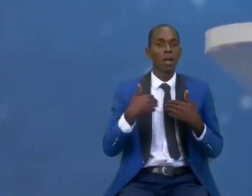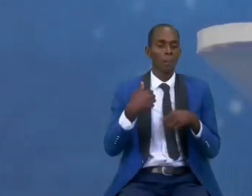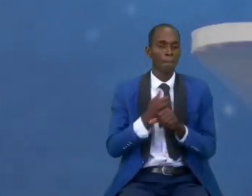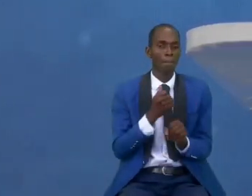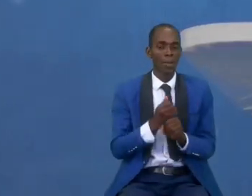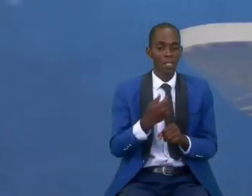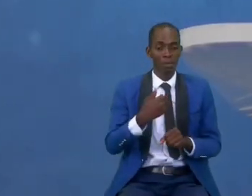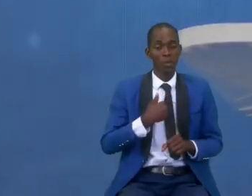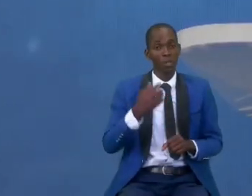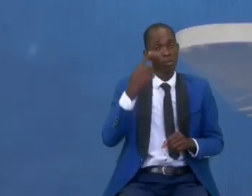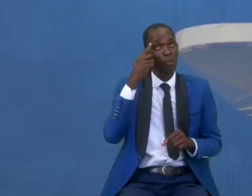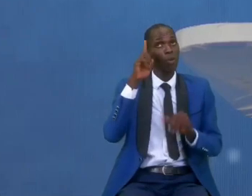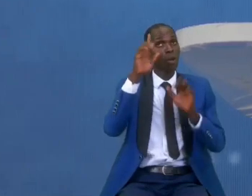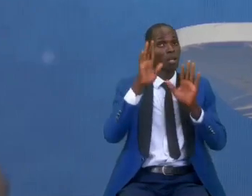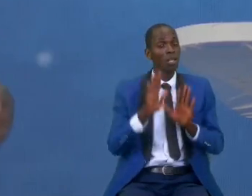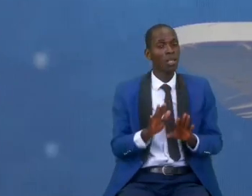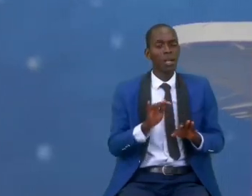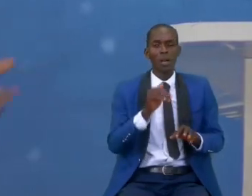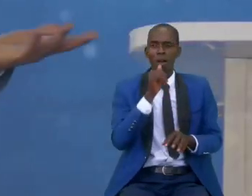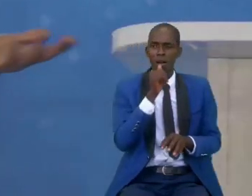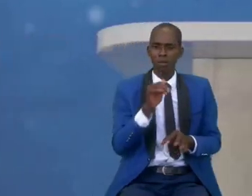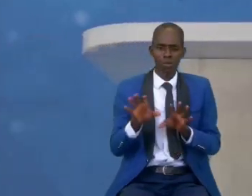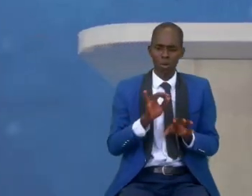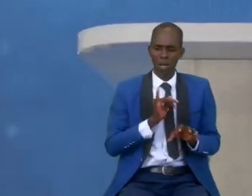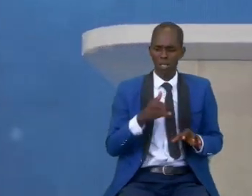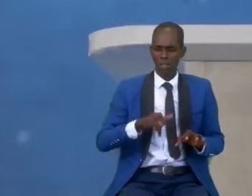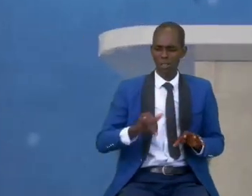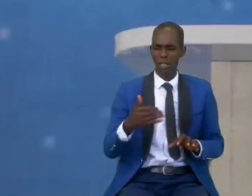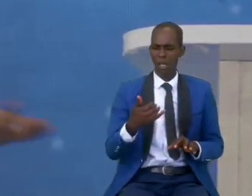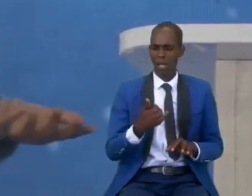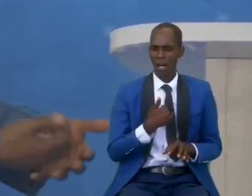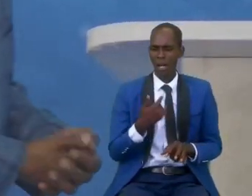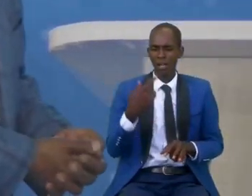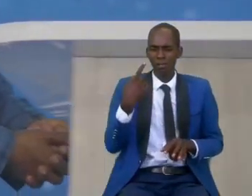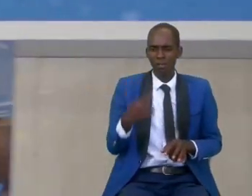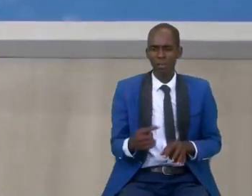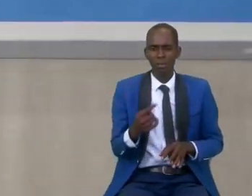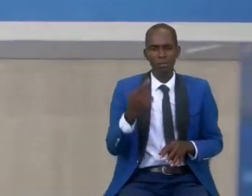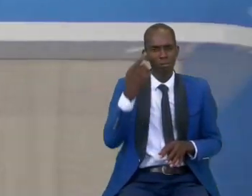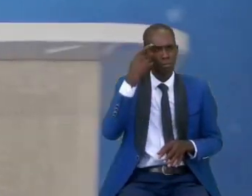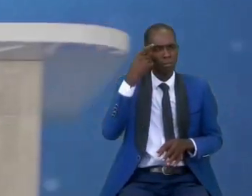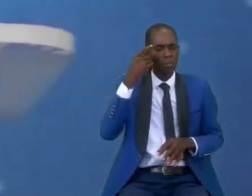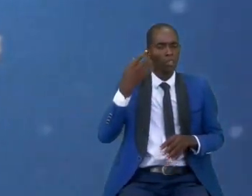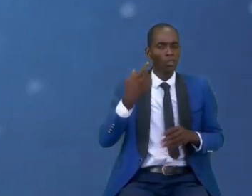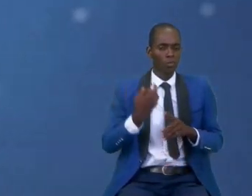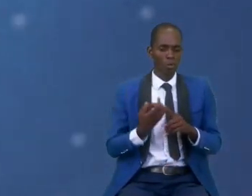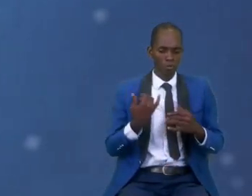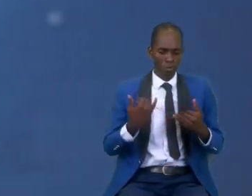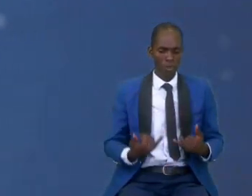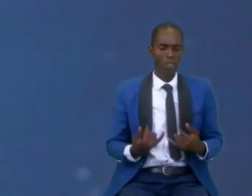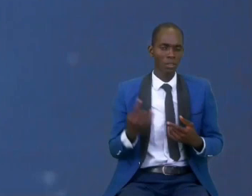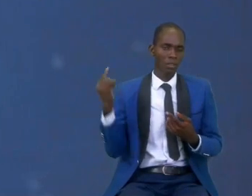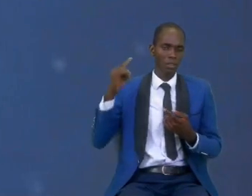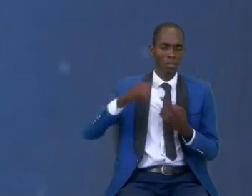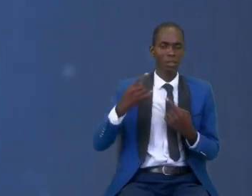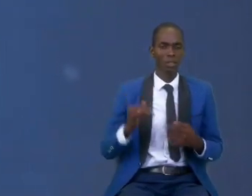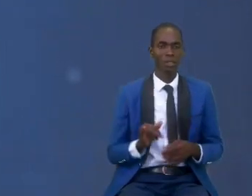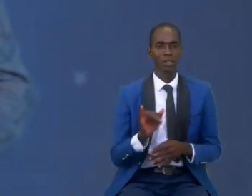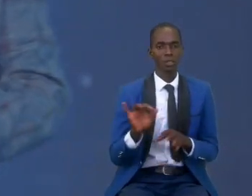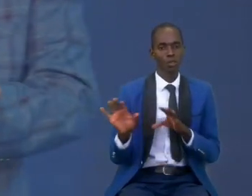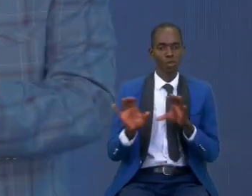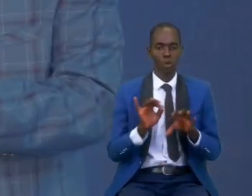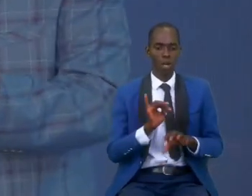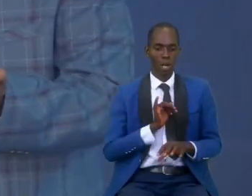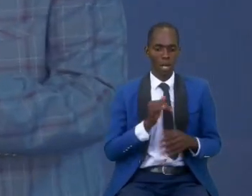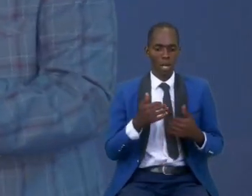consciousness from eternity before I was born? I was created from eternity. Do I have, you understand, I'm created for excellence.